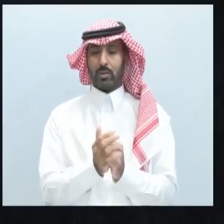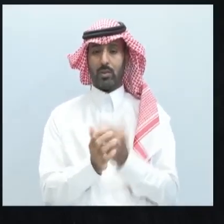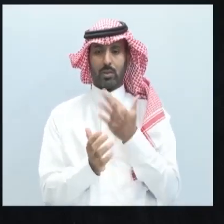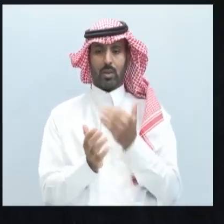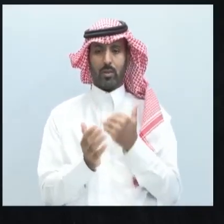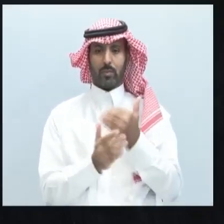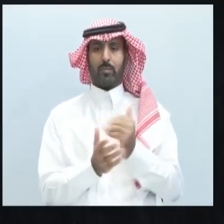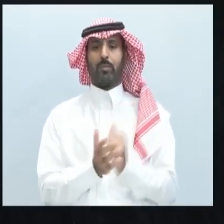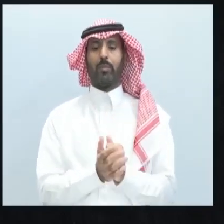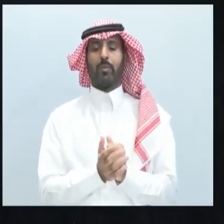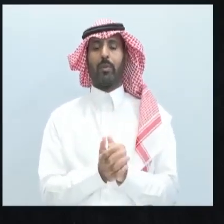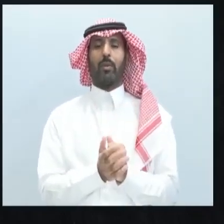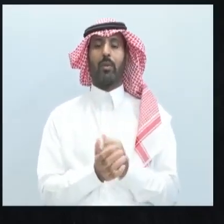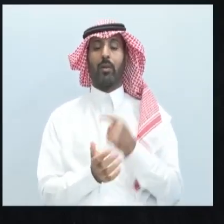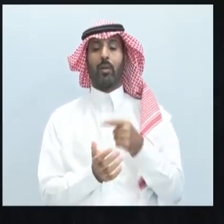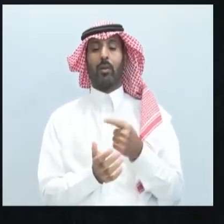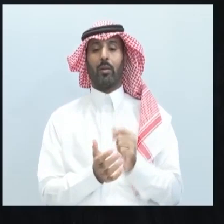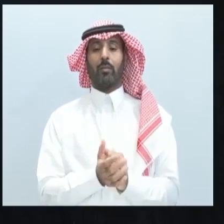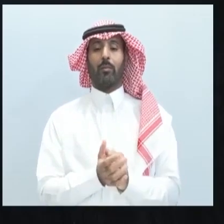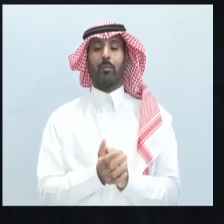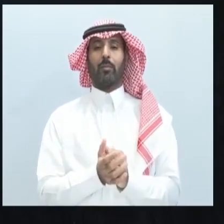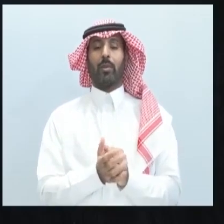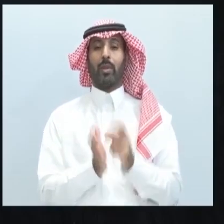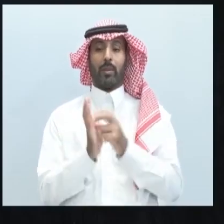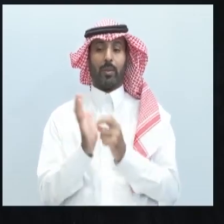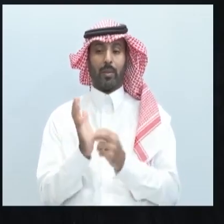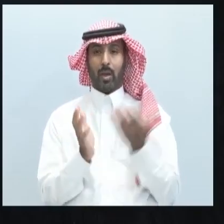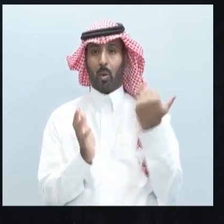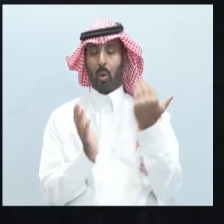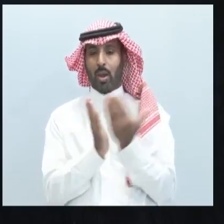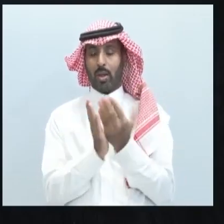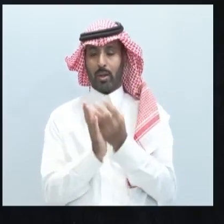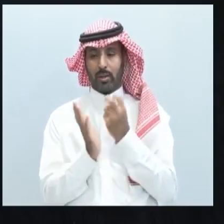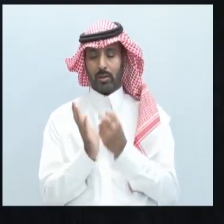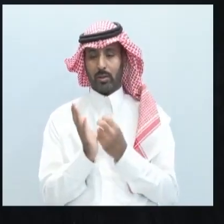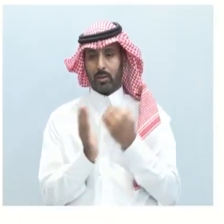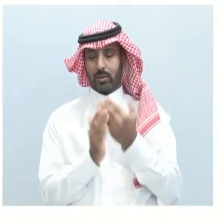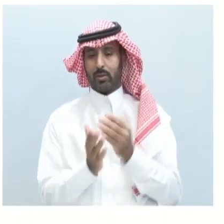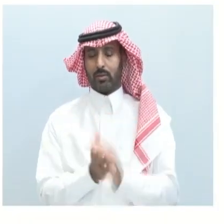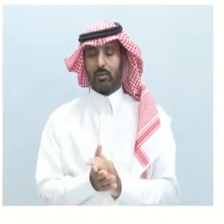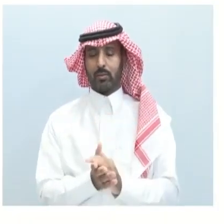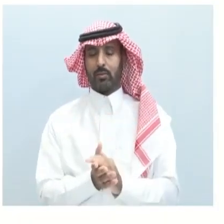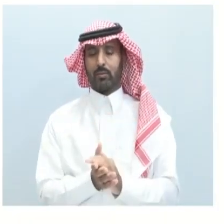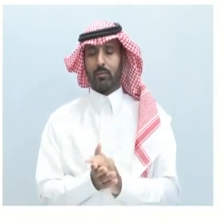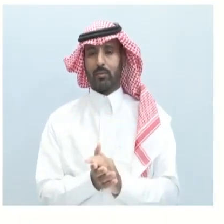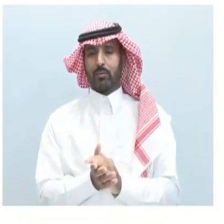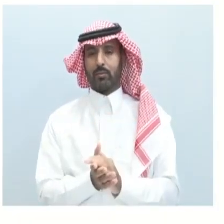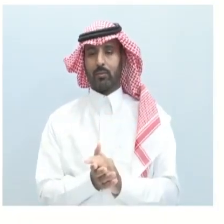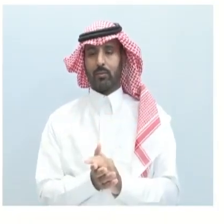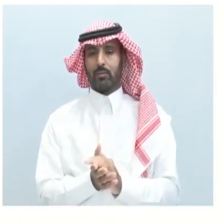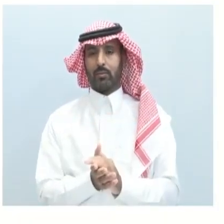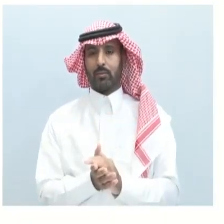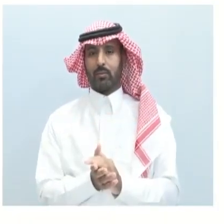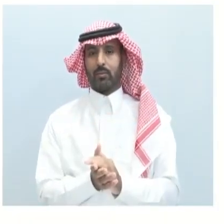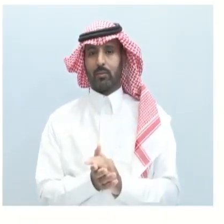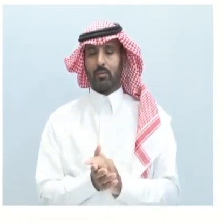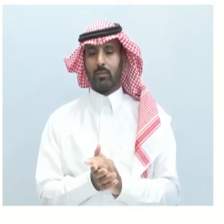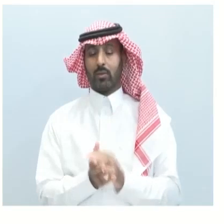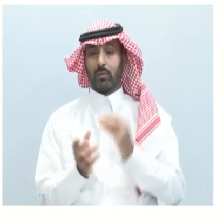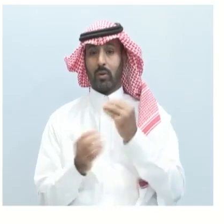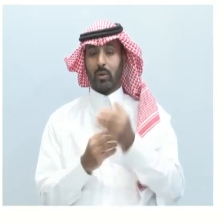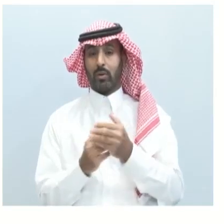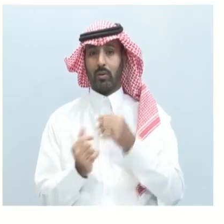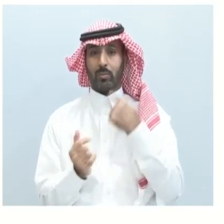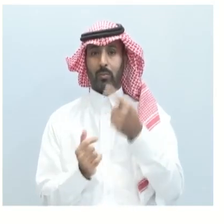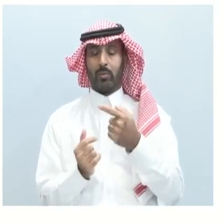simple. Basically, it was about the grammar lesson. So let's just move on with our lesson here. We have a lot to do